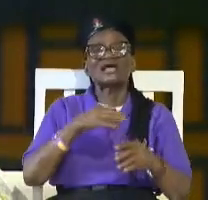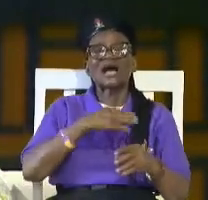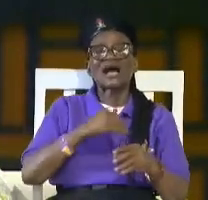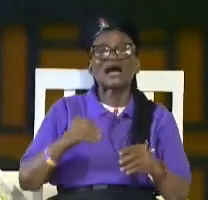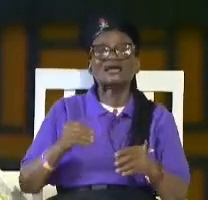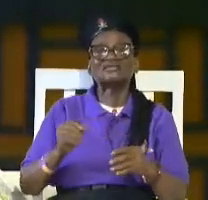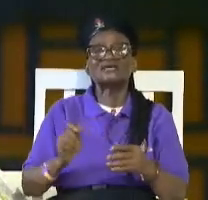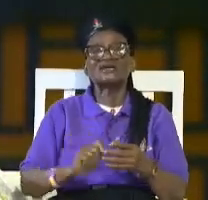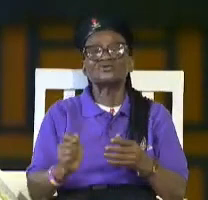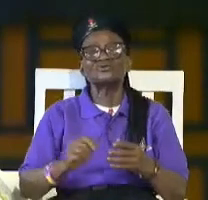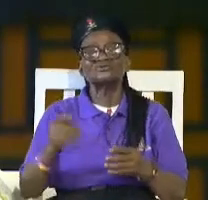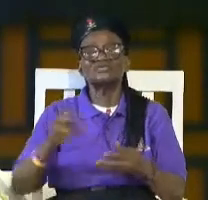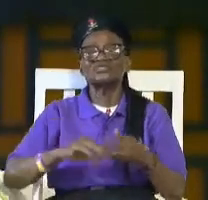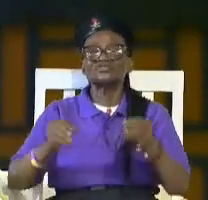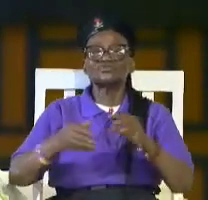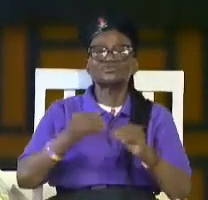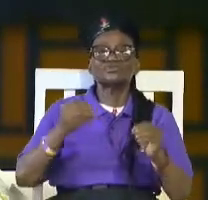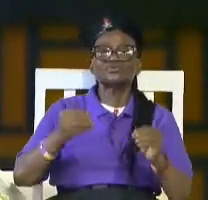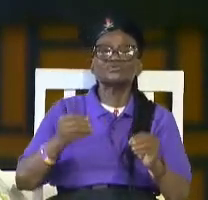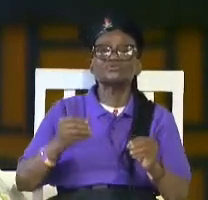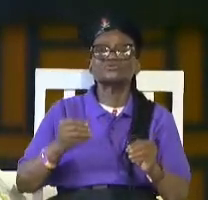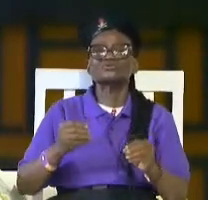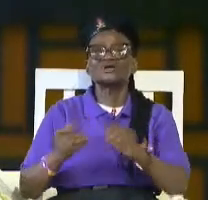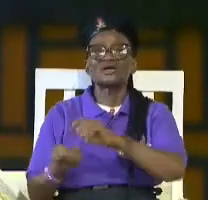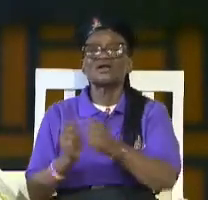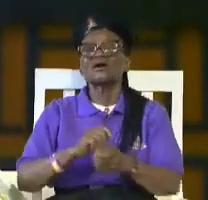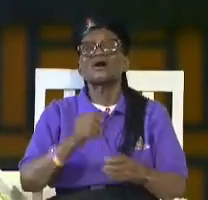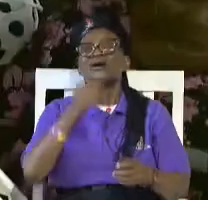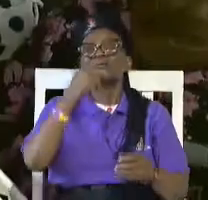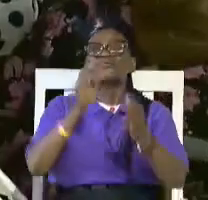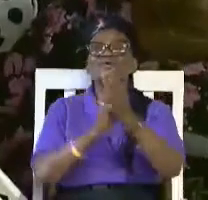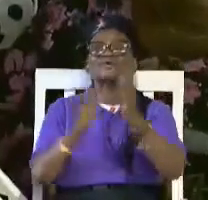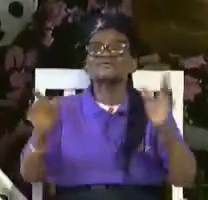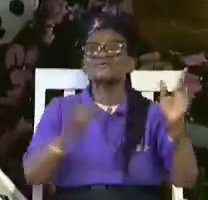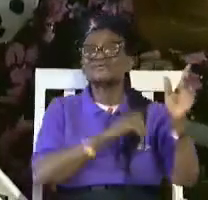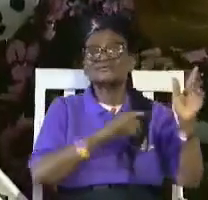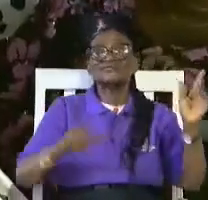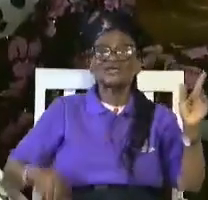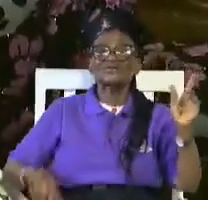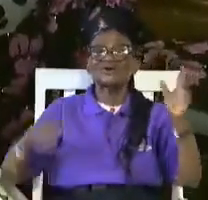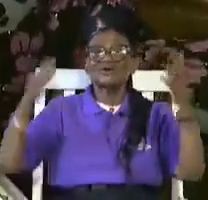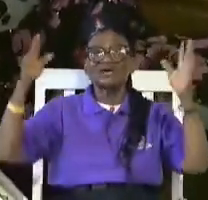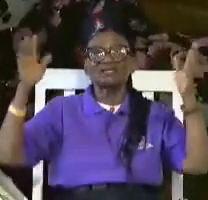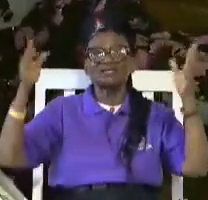their stories. Praise the name of the Lord.